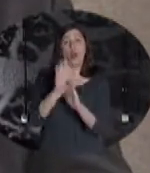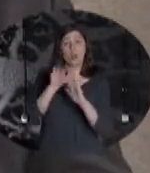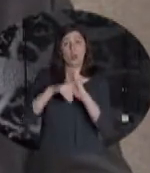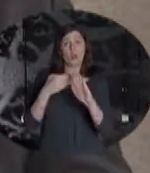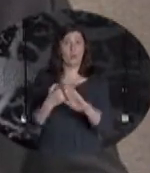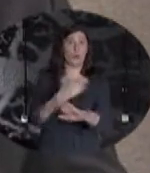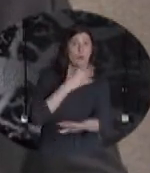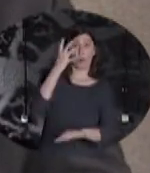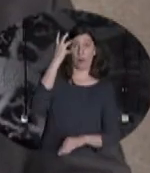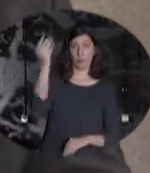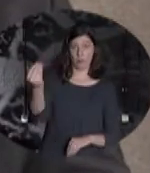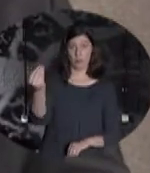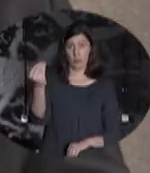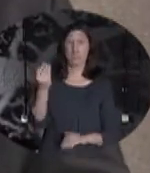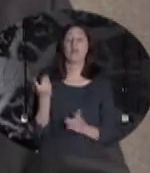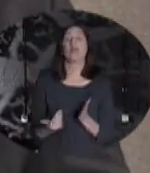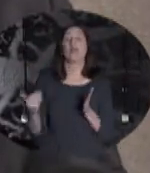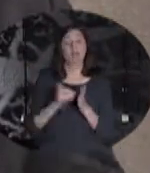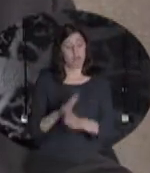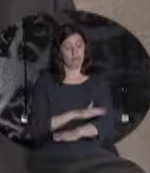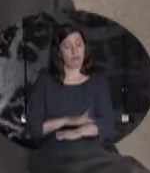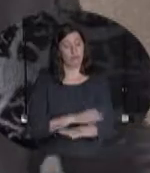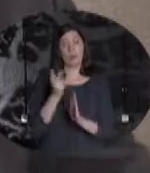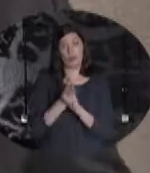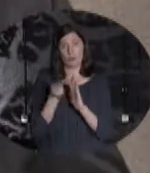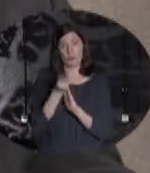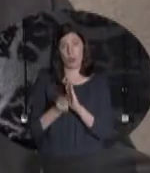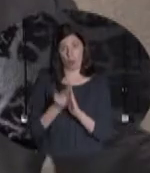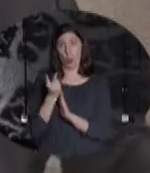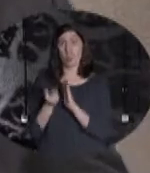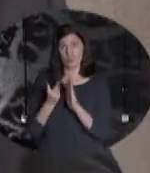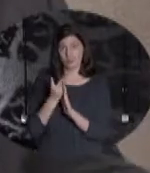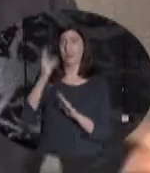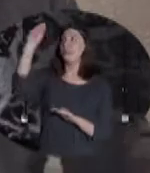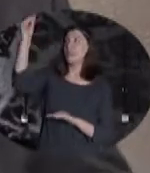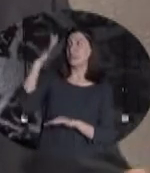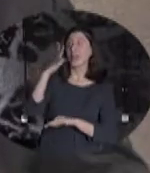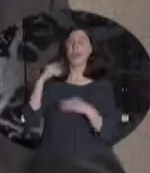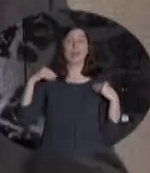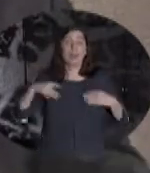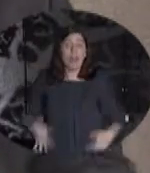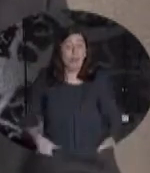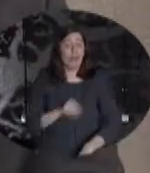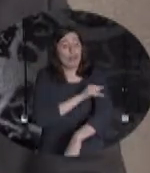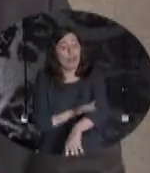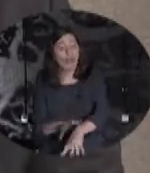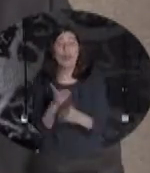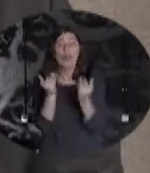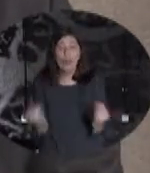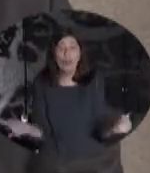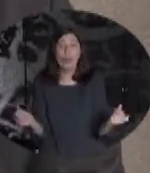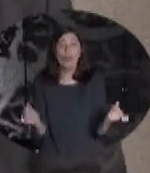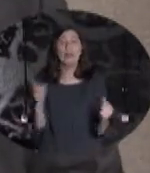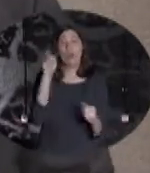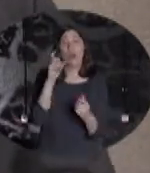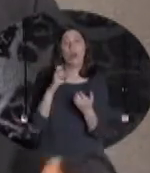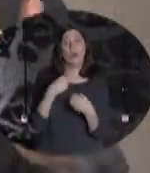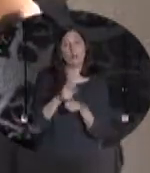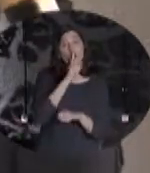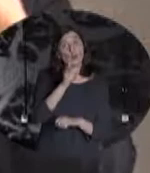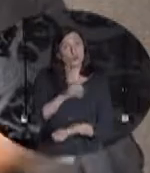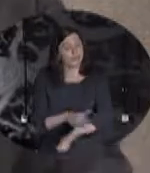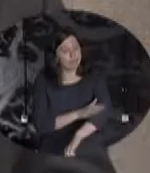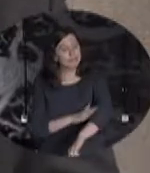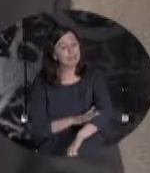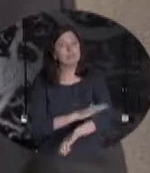you head outside, and then reapply it every 2 hours, because we're in the sun, it kind of melts away and we sweat, and so you always want to make sure you're reapplying it. If you have a buddy to